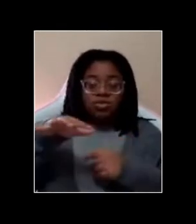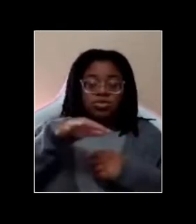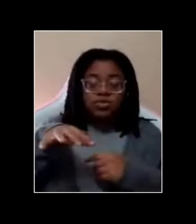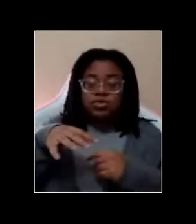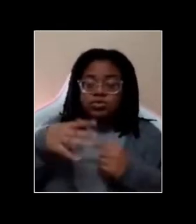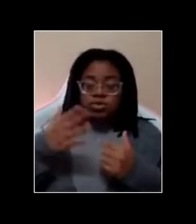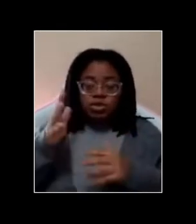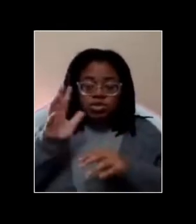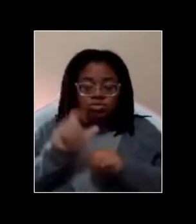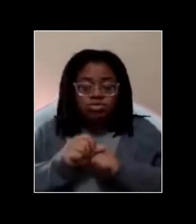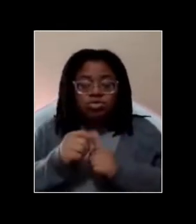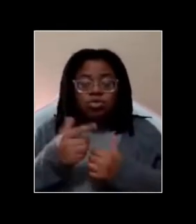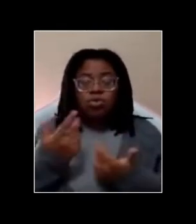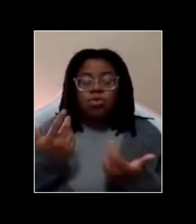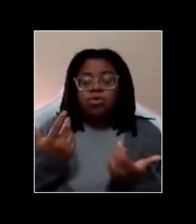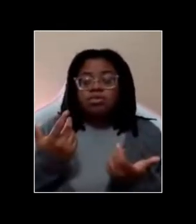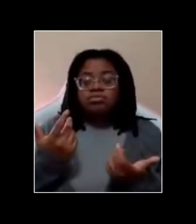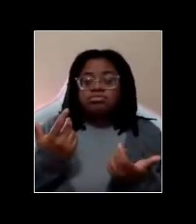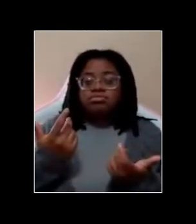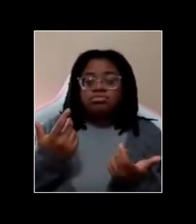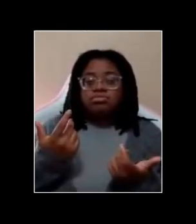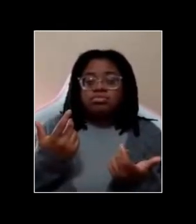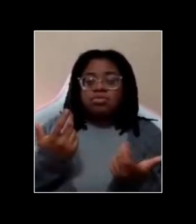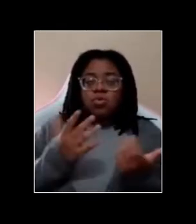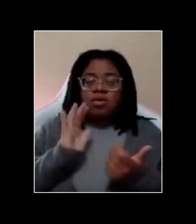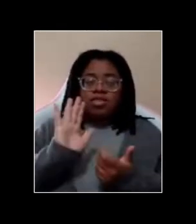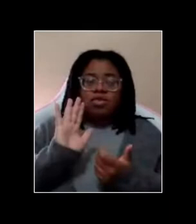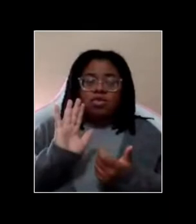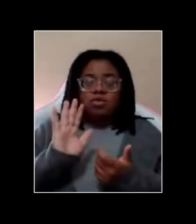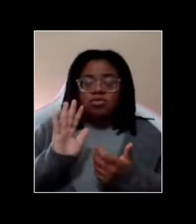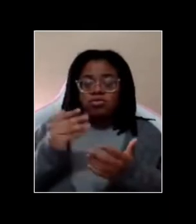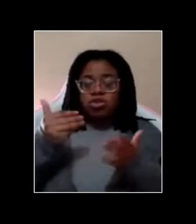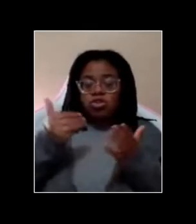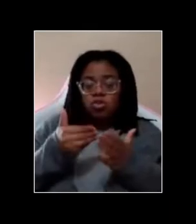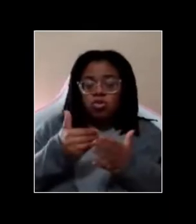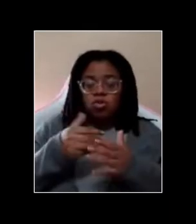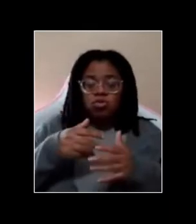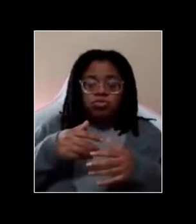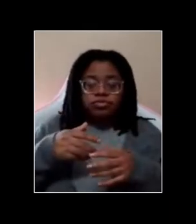to, and kind of what their local alternatives may be.